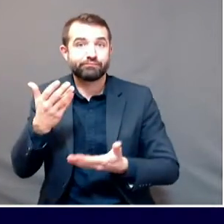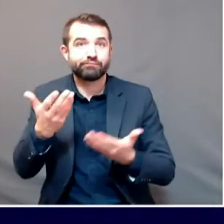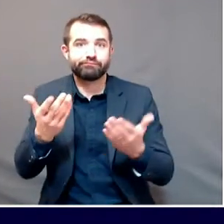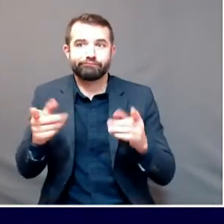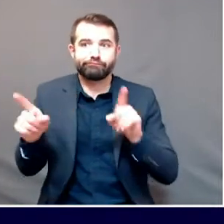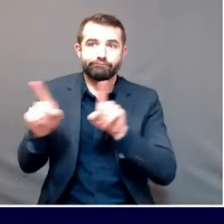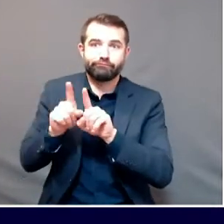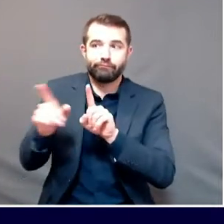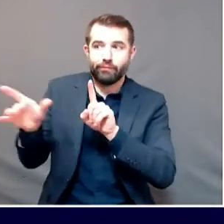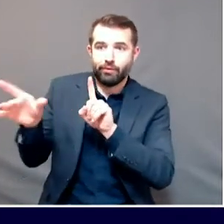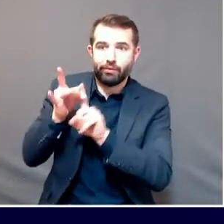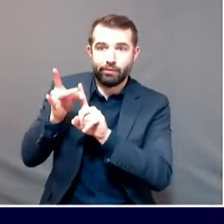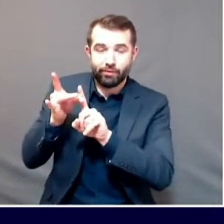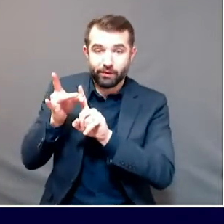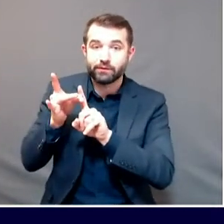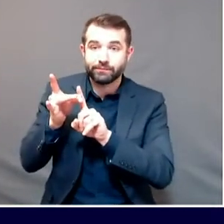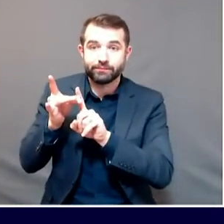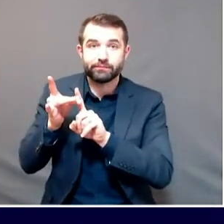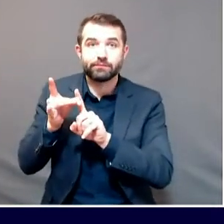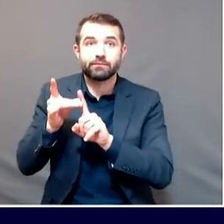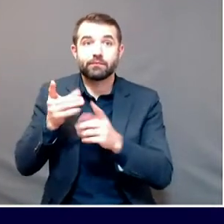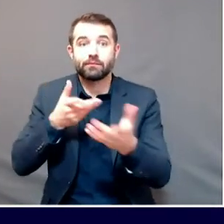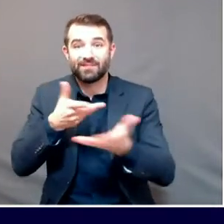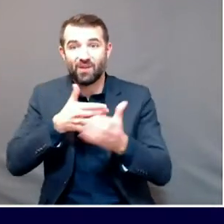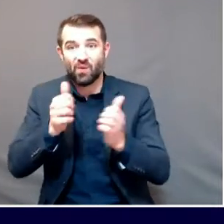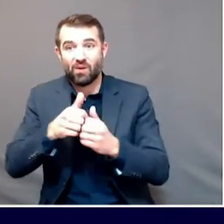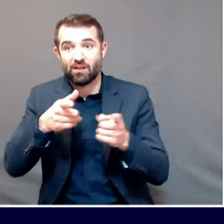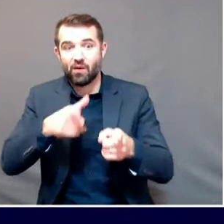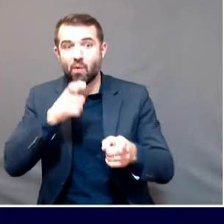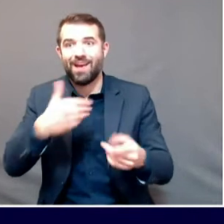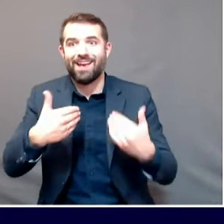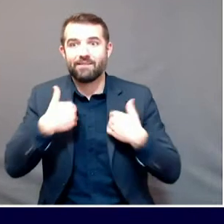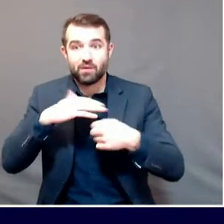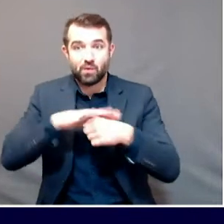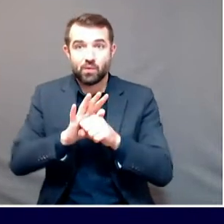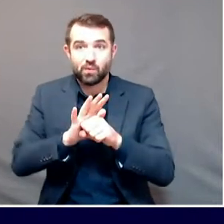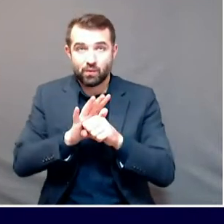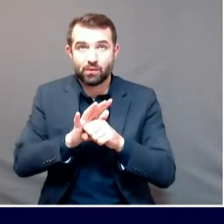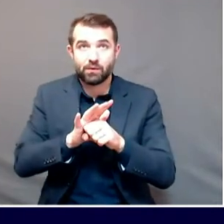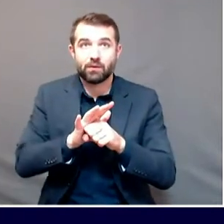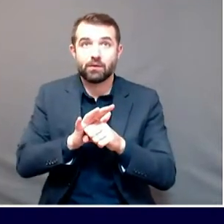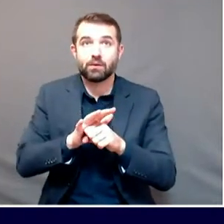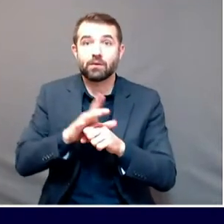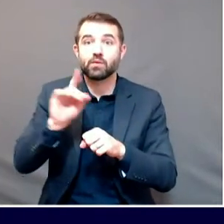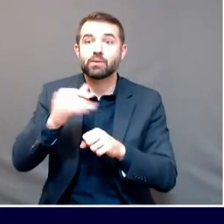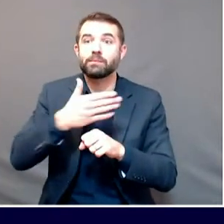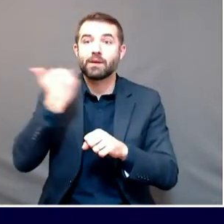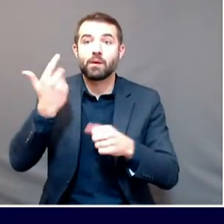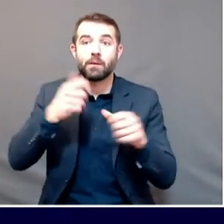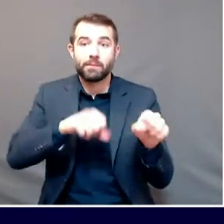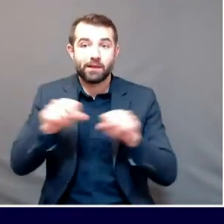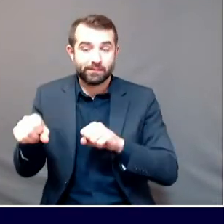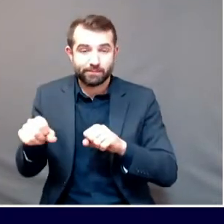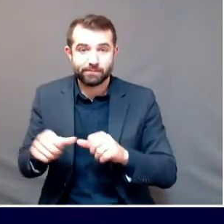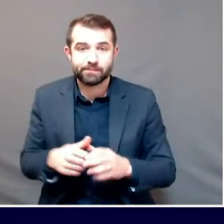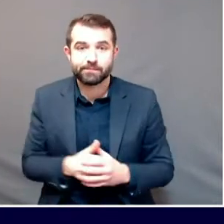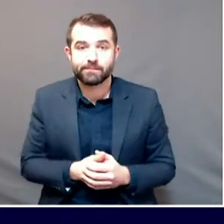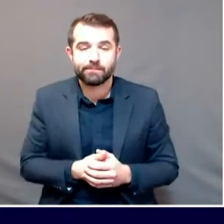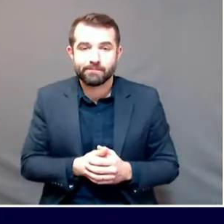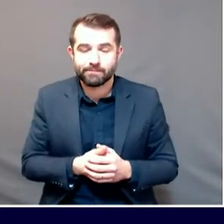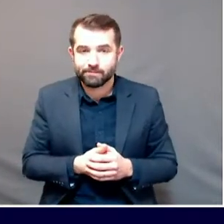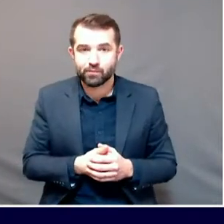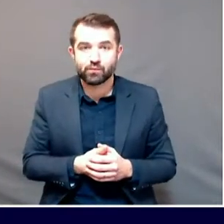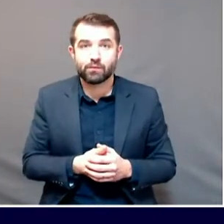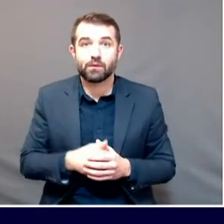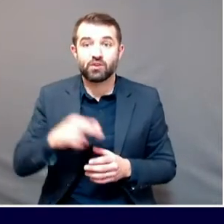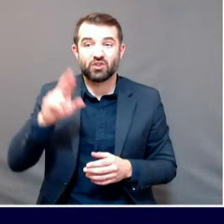and cast the widest net possible with the doses that they are allocated, using risk of exposure as the guiding